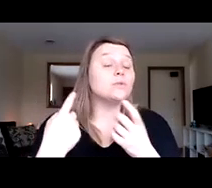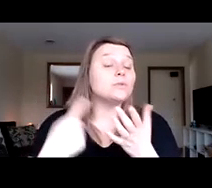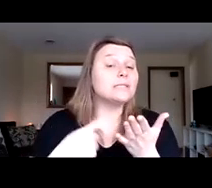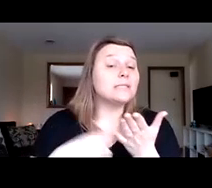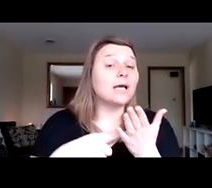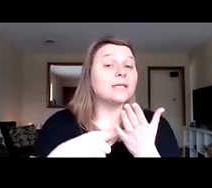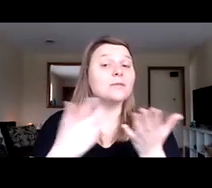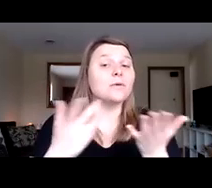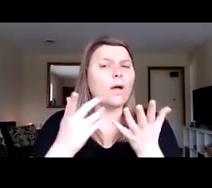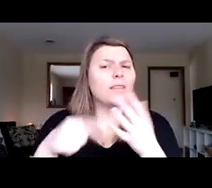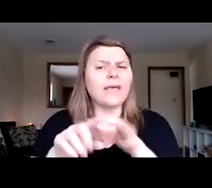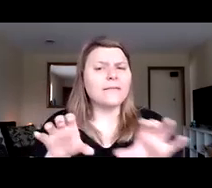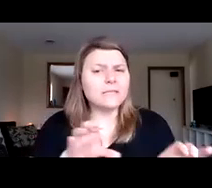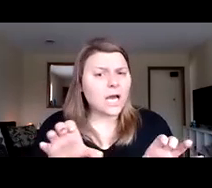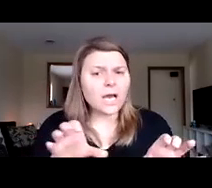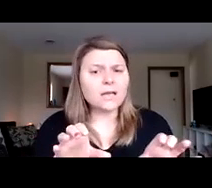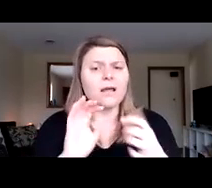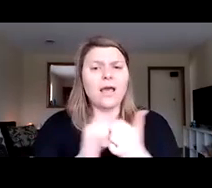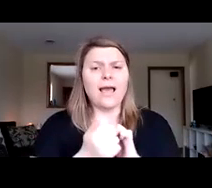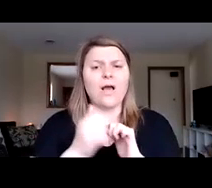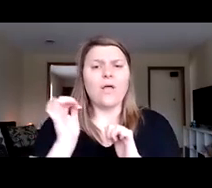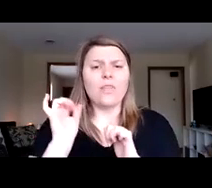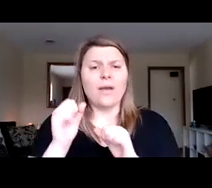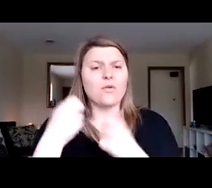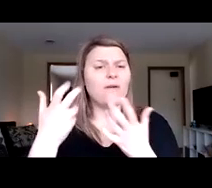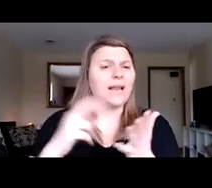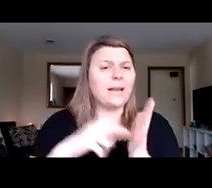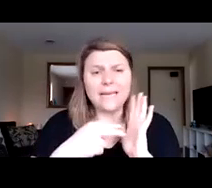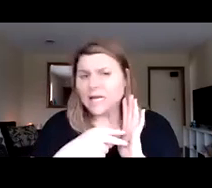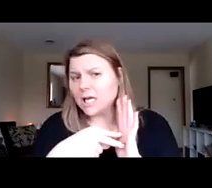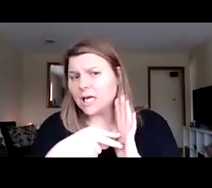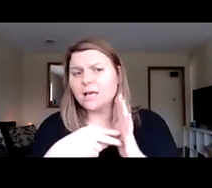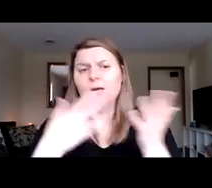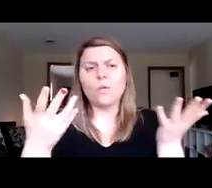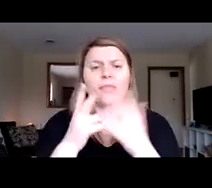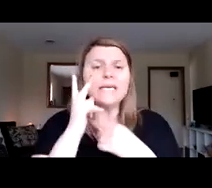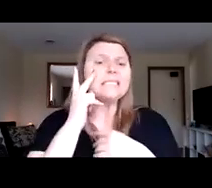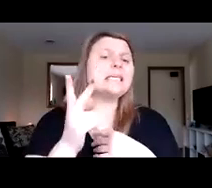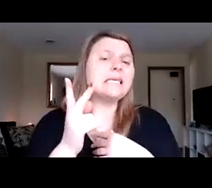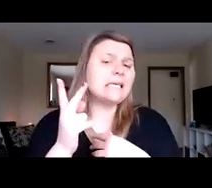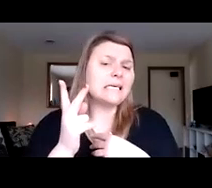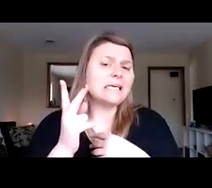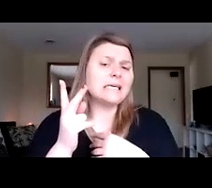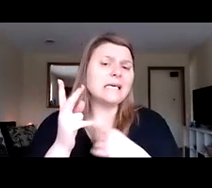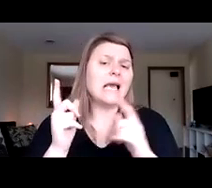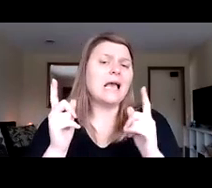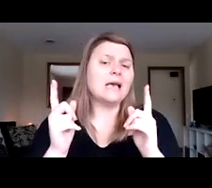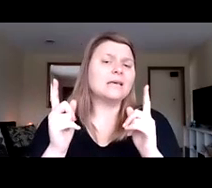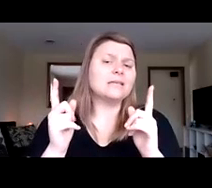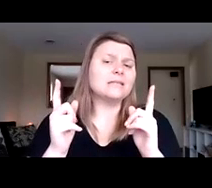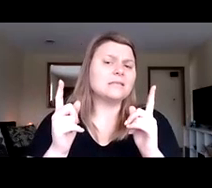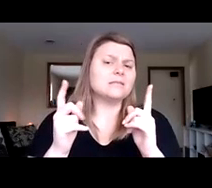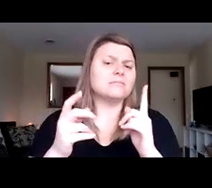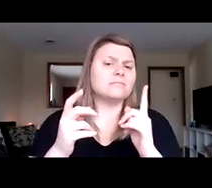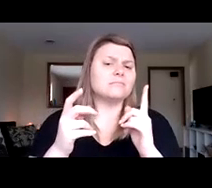they've done, how that kind of provided some meaning, what they see as aspirations for